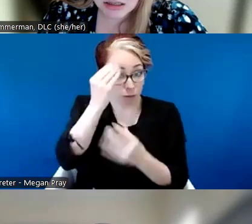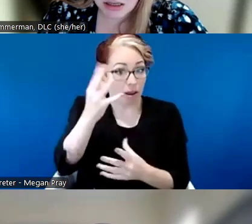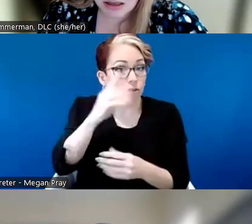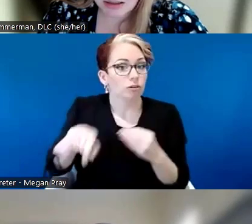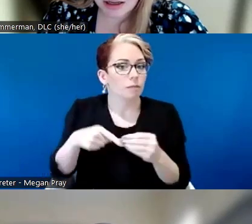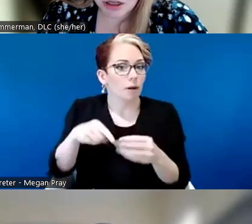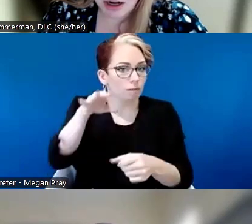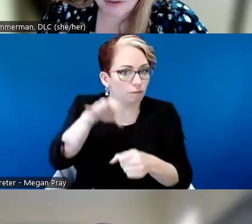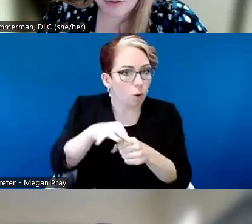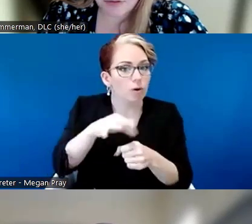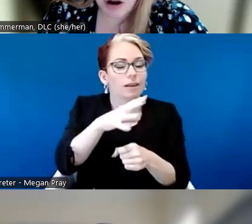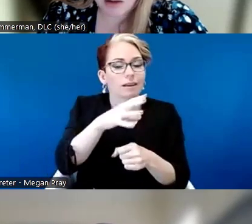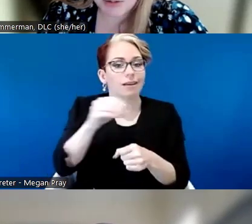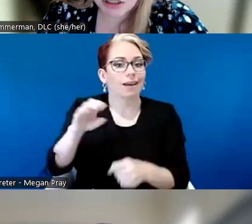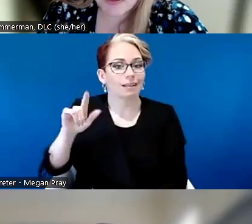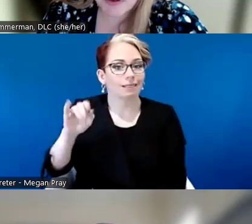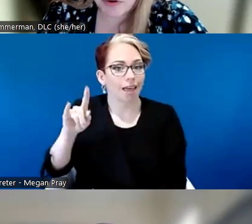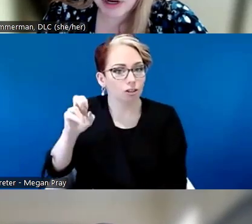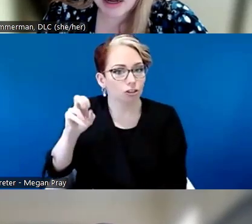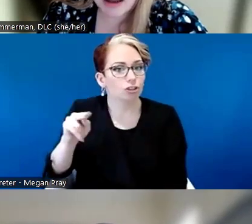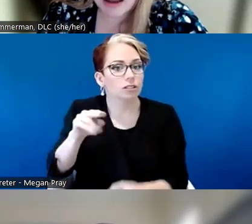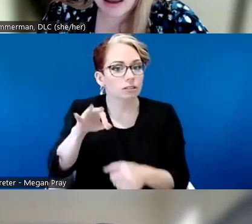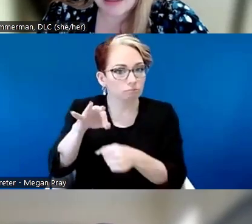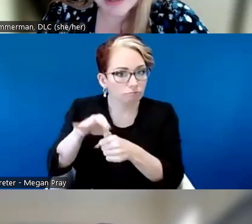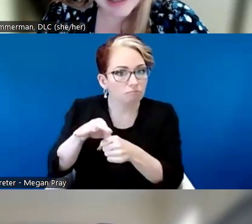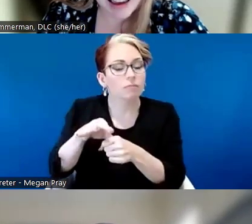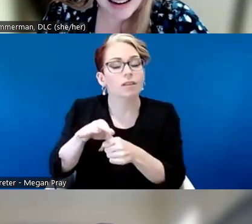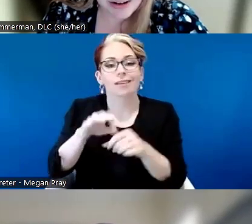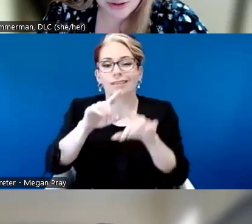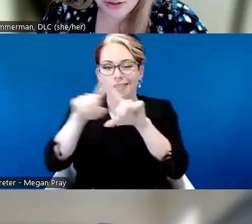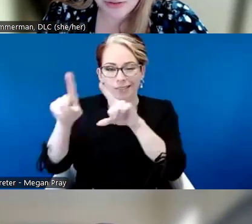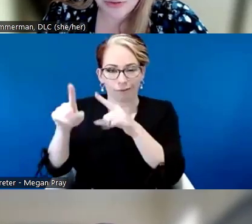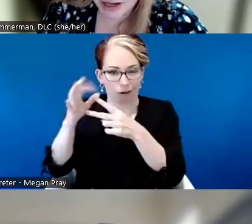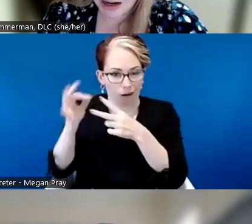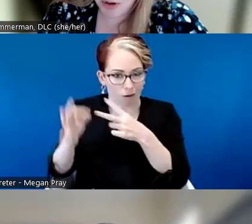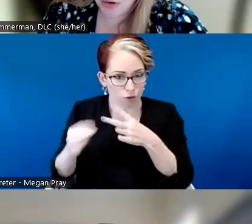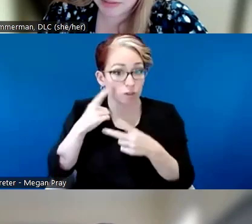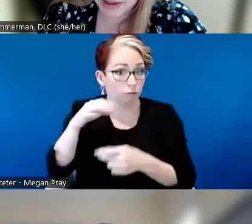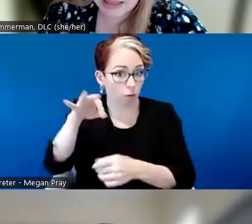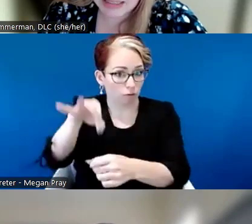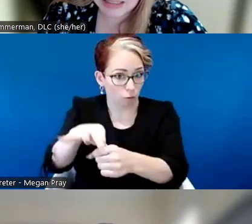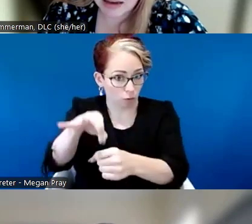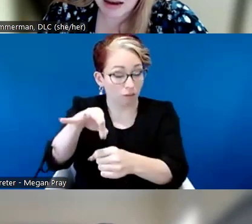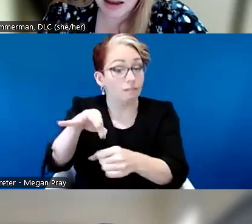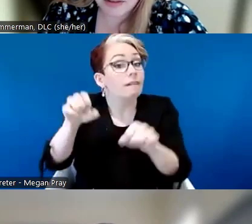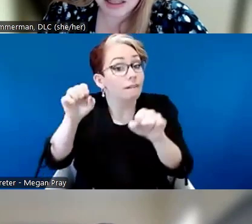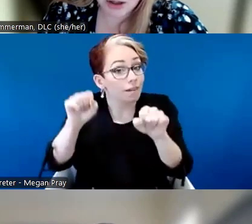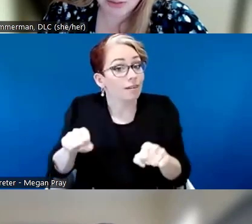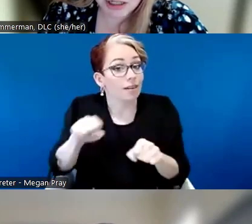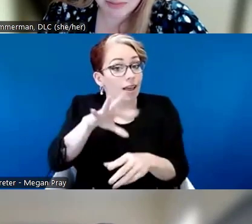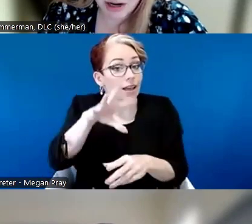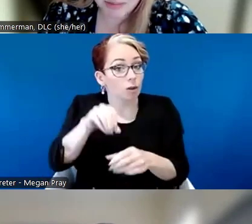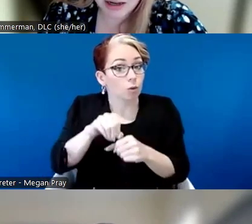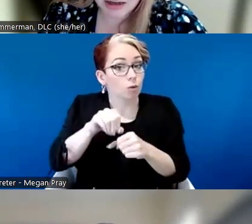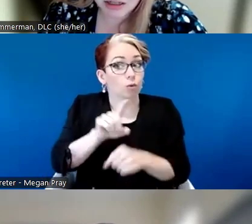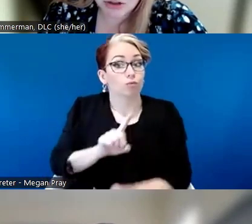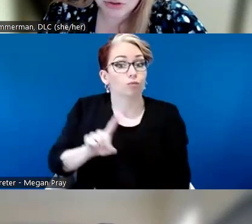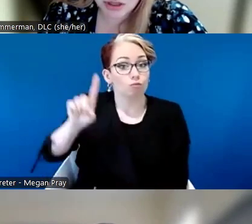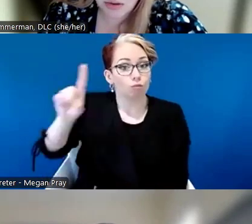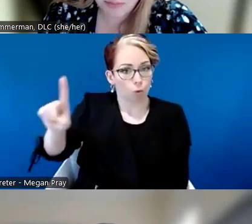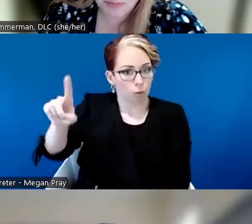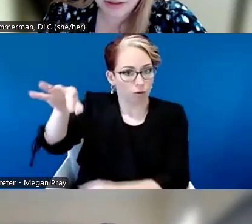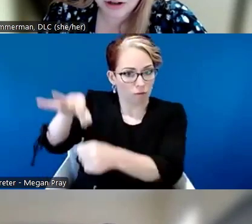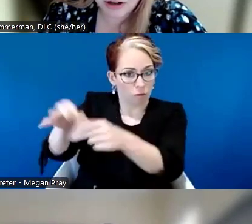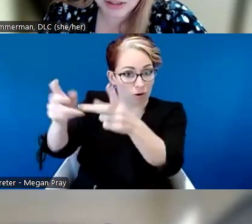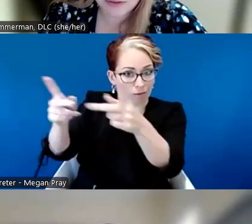elections. They should have different options for voting. This can include voting at a polling place unless you're prohibited to do